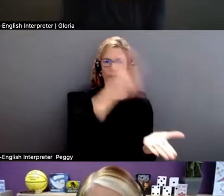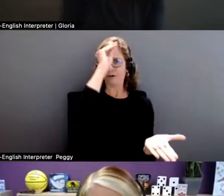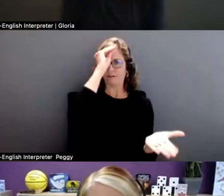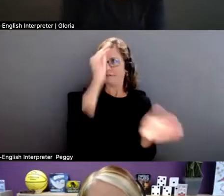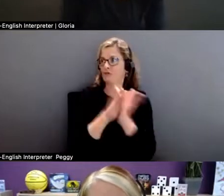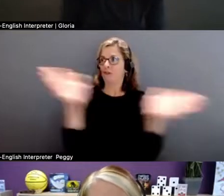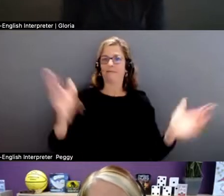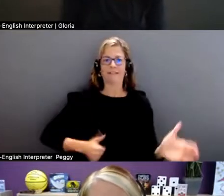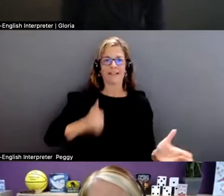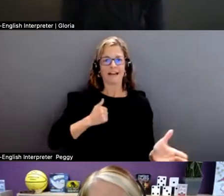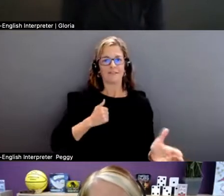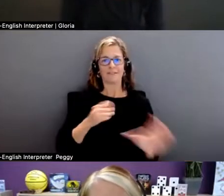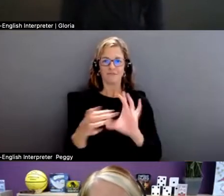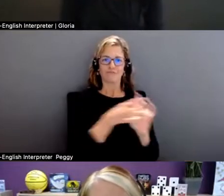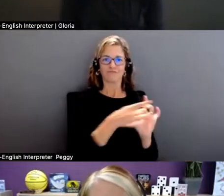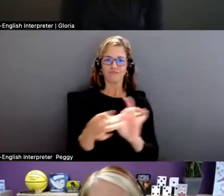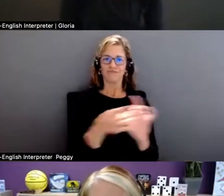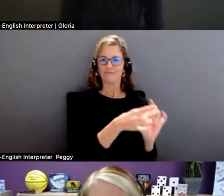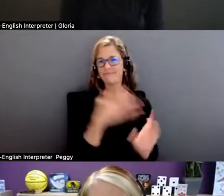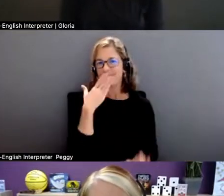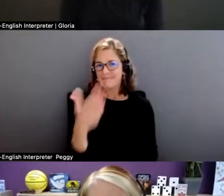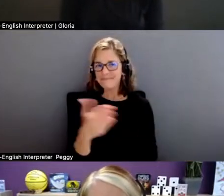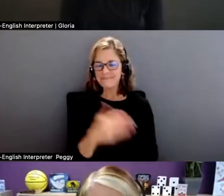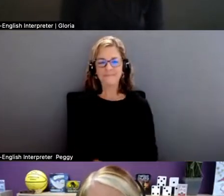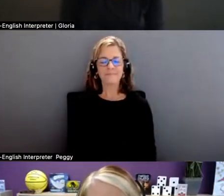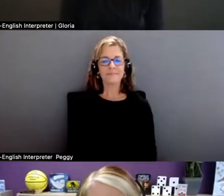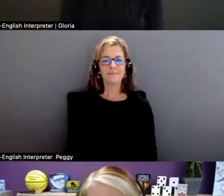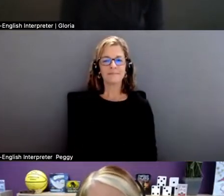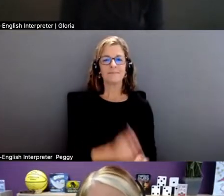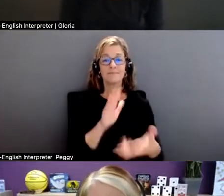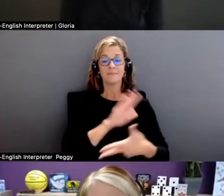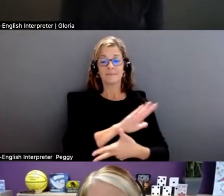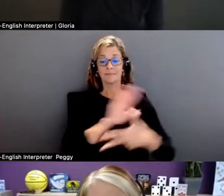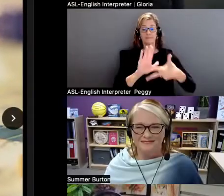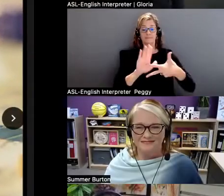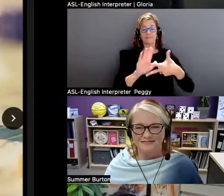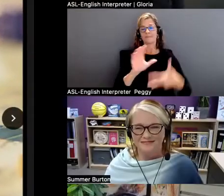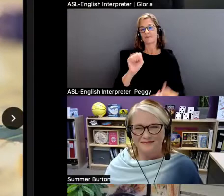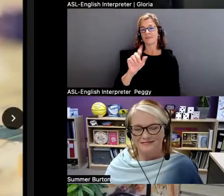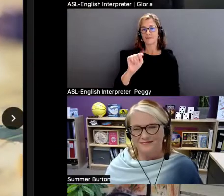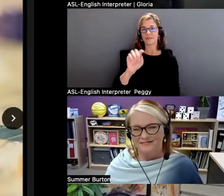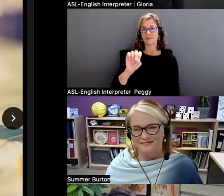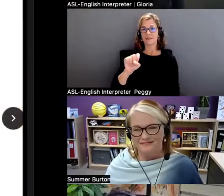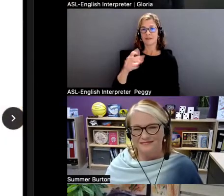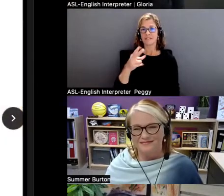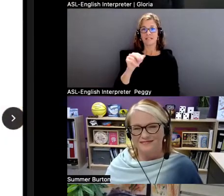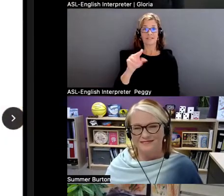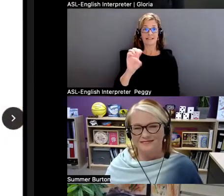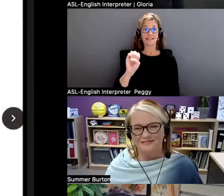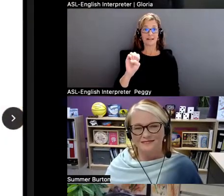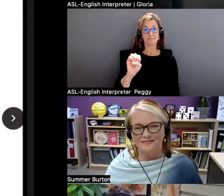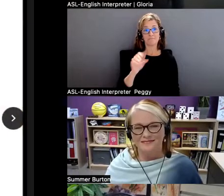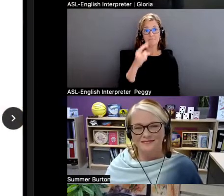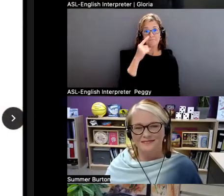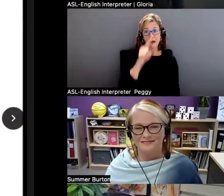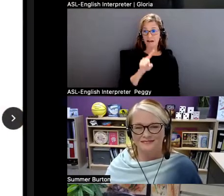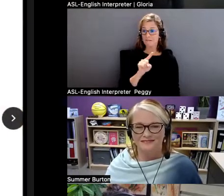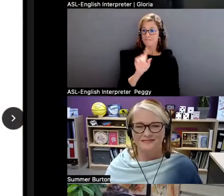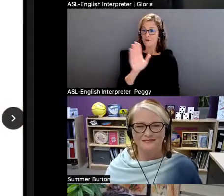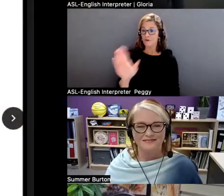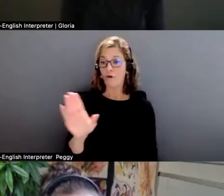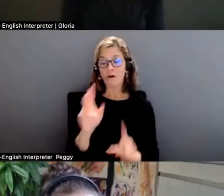Thank you so much. So now I'm going to ask Stephanie to share with